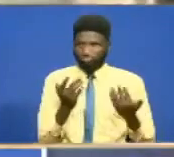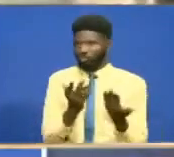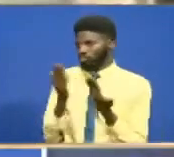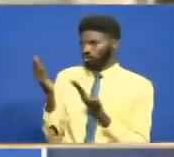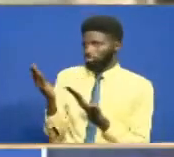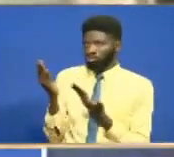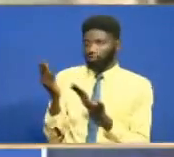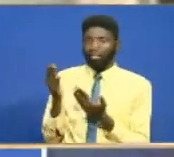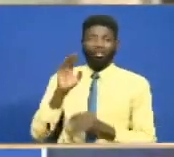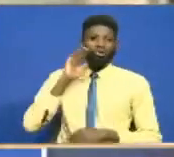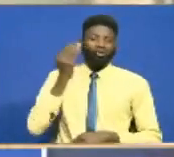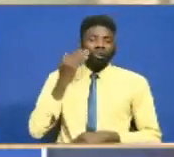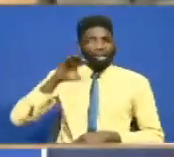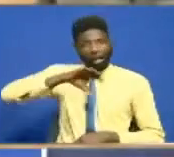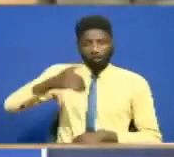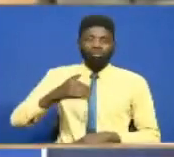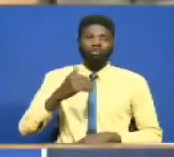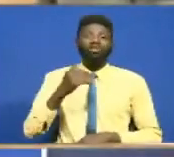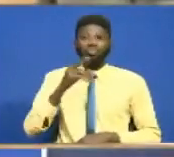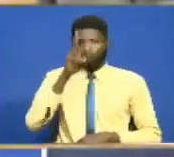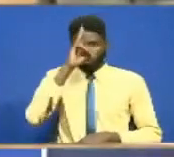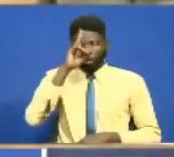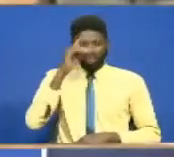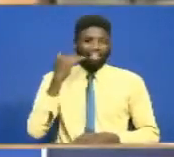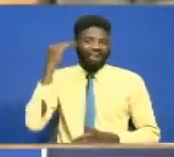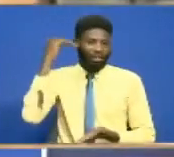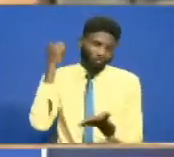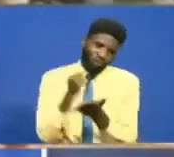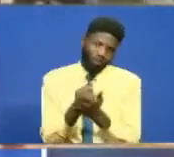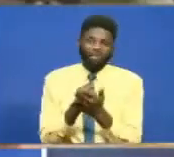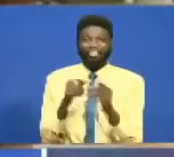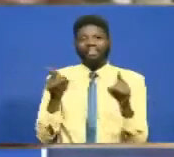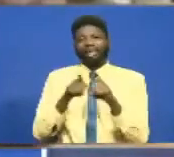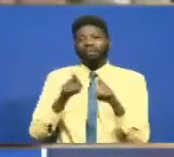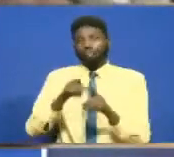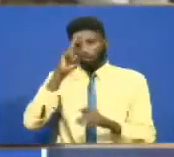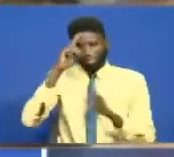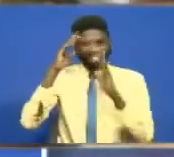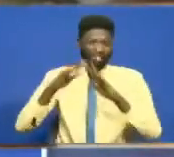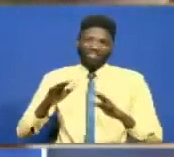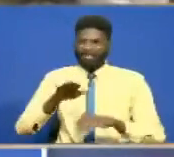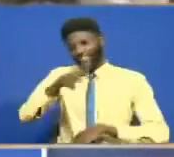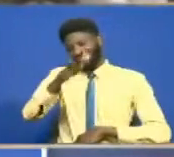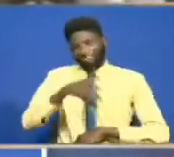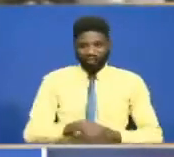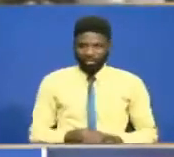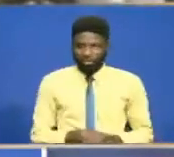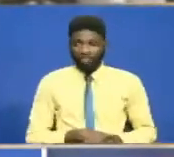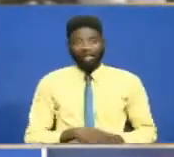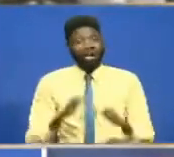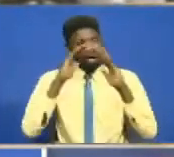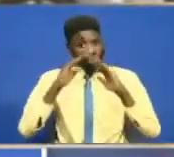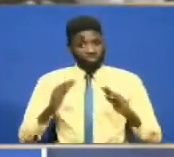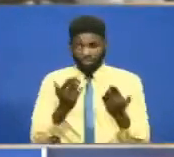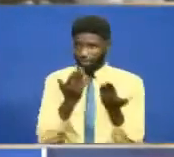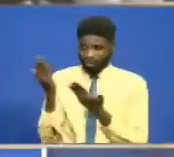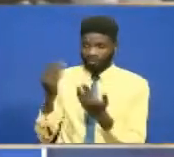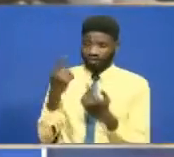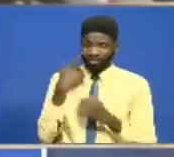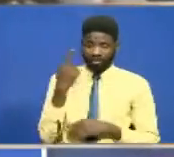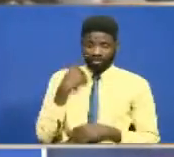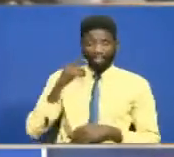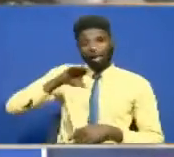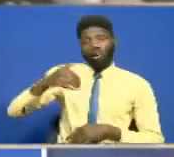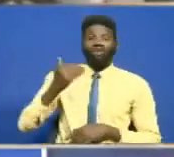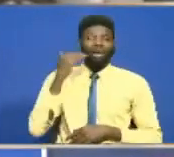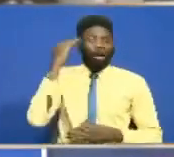state of Isiolo County Police Headquarters and the officers' residential houses. Kila mjengo ambayo unaona hapa, na hapa ndio county headquarters ya polisi hapa